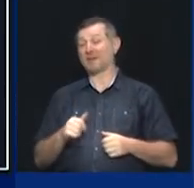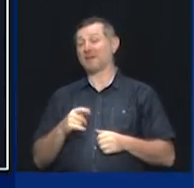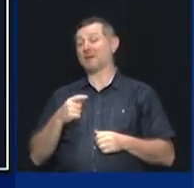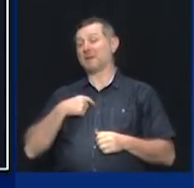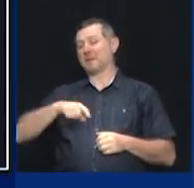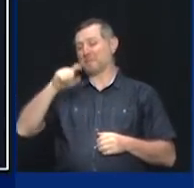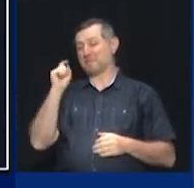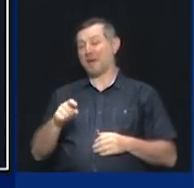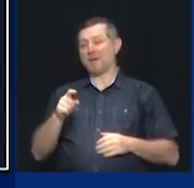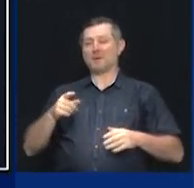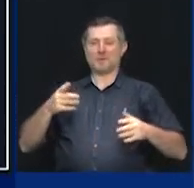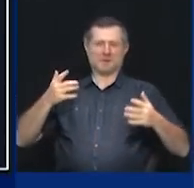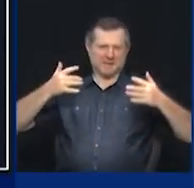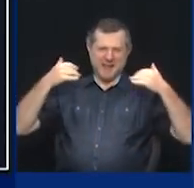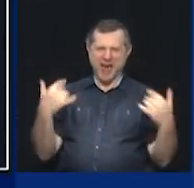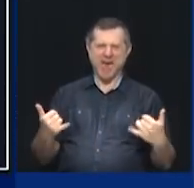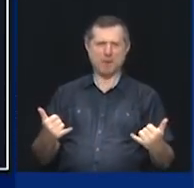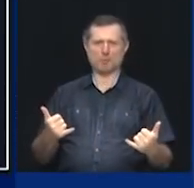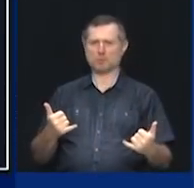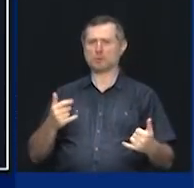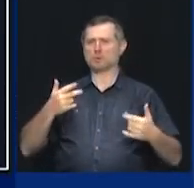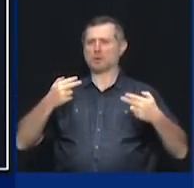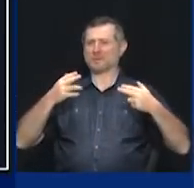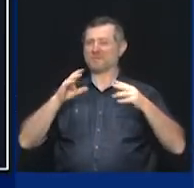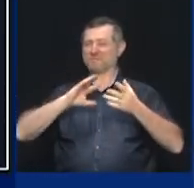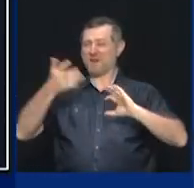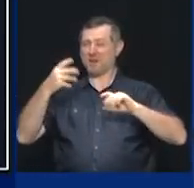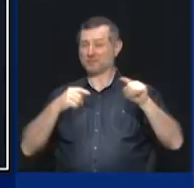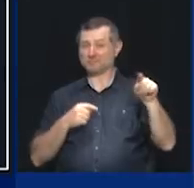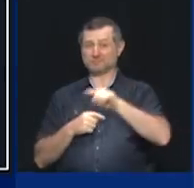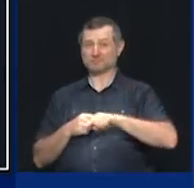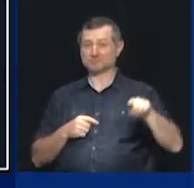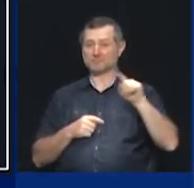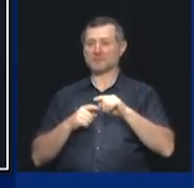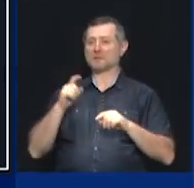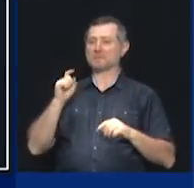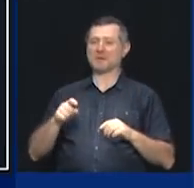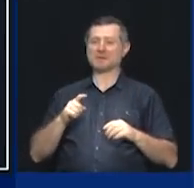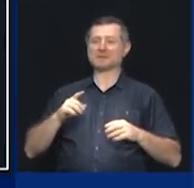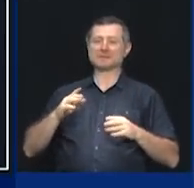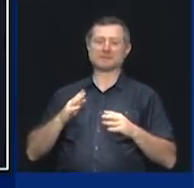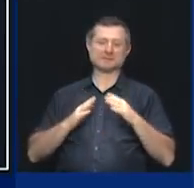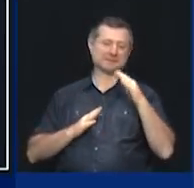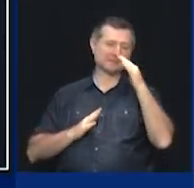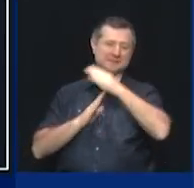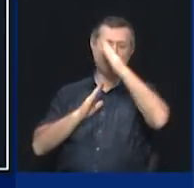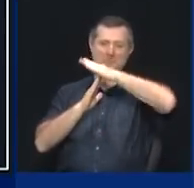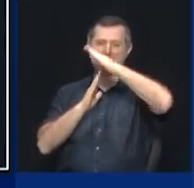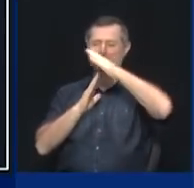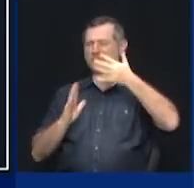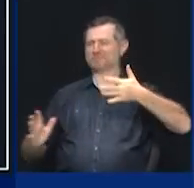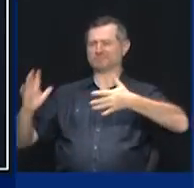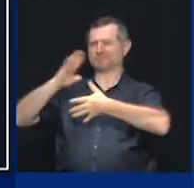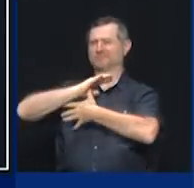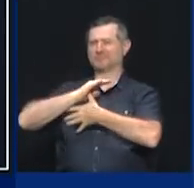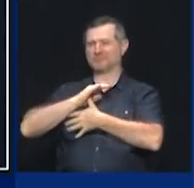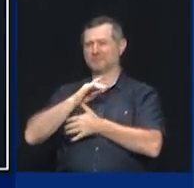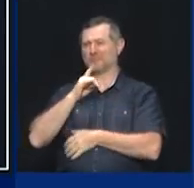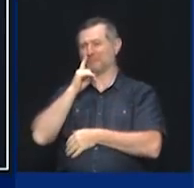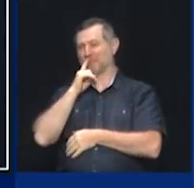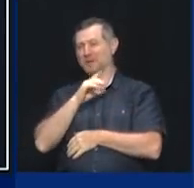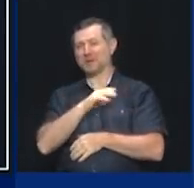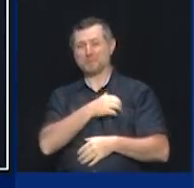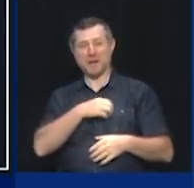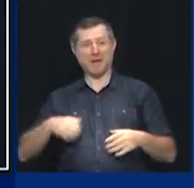Gun violence and crime should be the top priority for every mayor in this state, because every